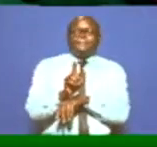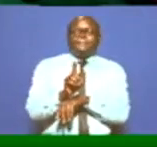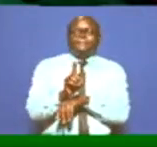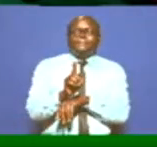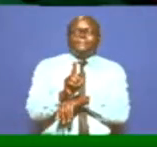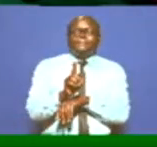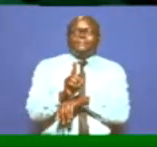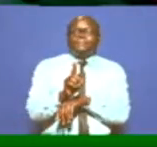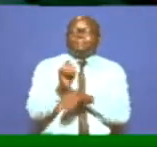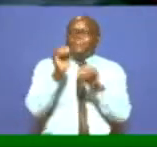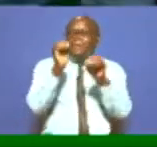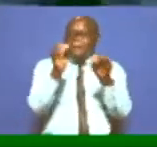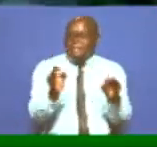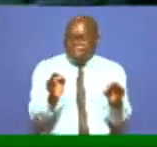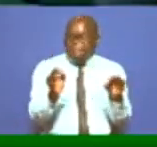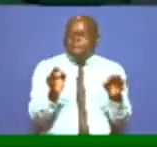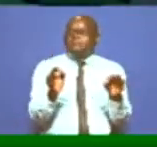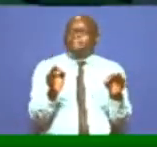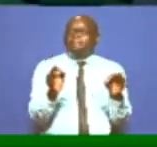And if upon